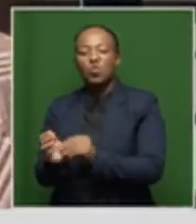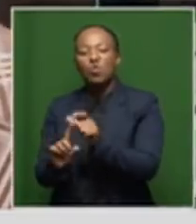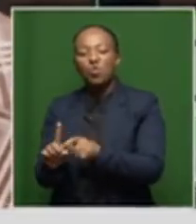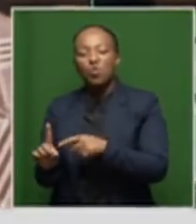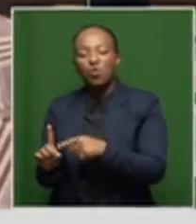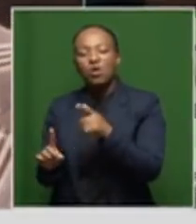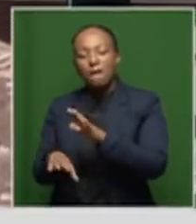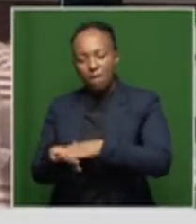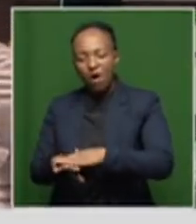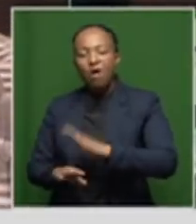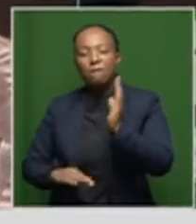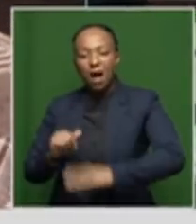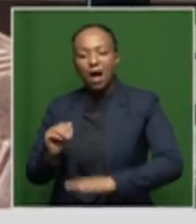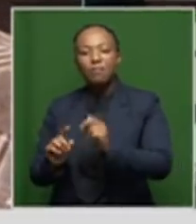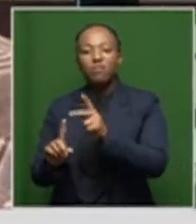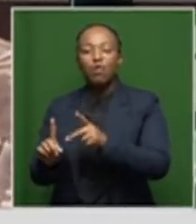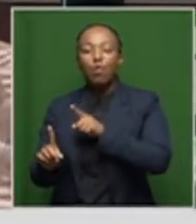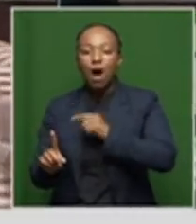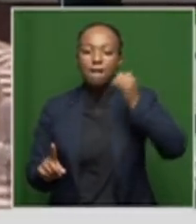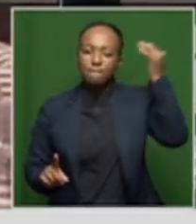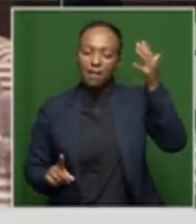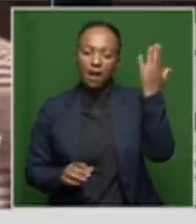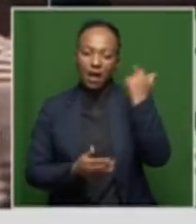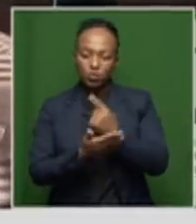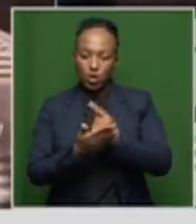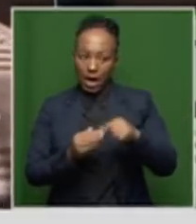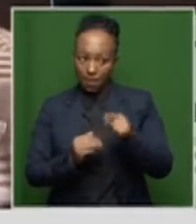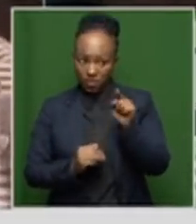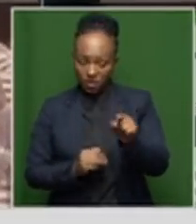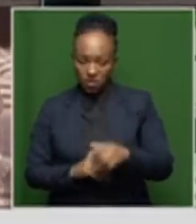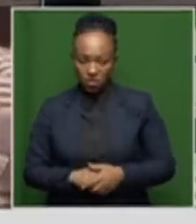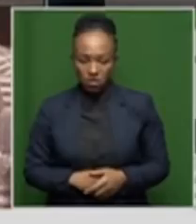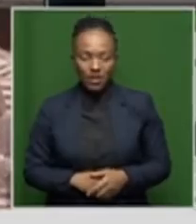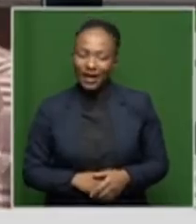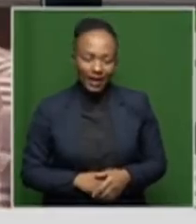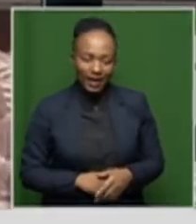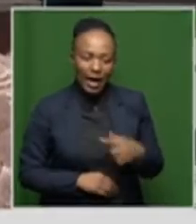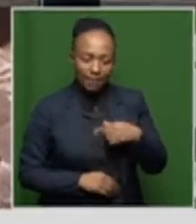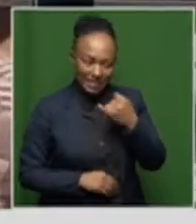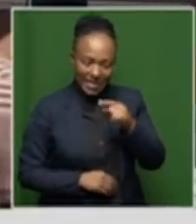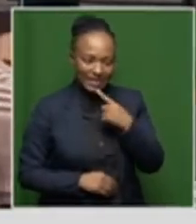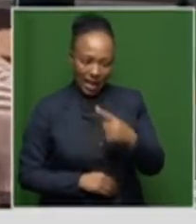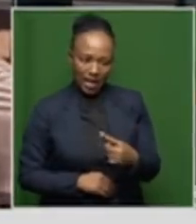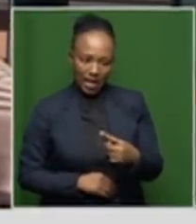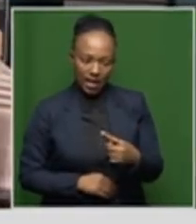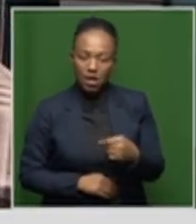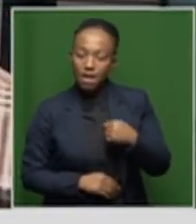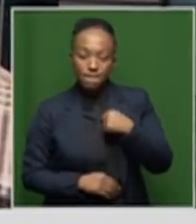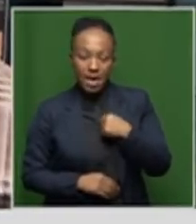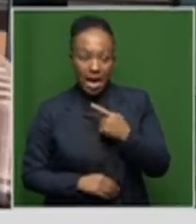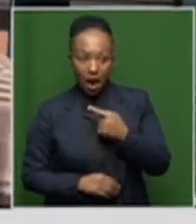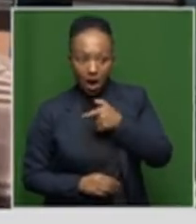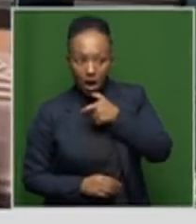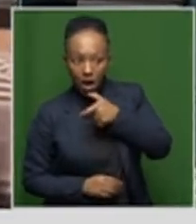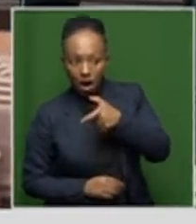more charges conferred against him for his utterances here last week. About that? No, I'm still saying I'm not going to say